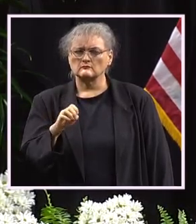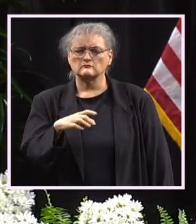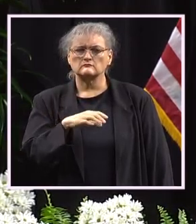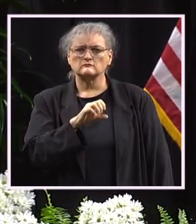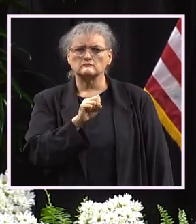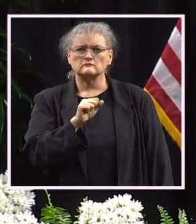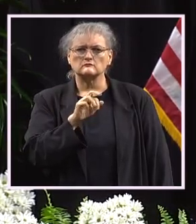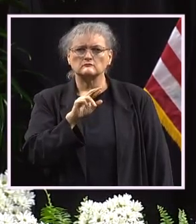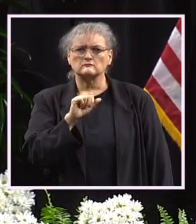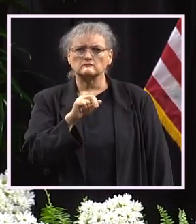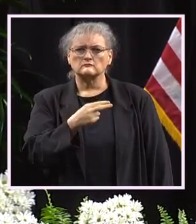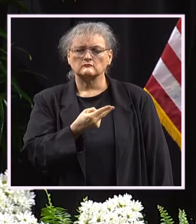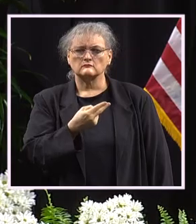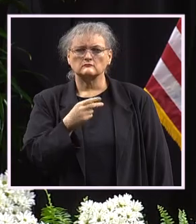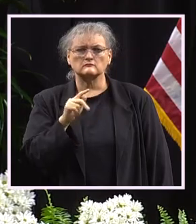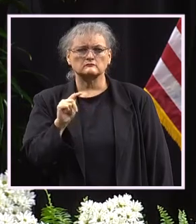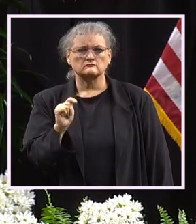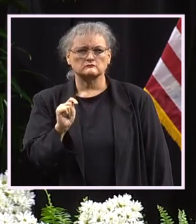Sarah Elaine Torres.